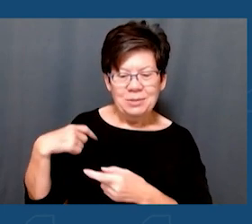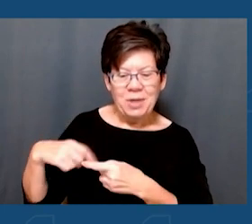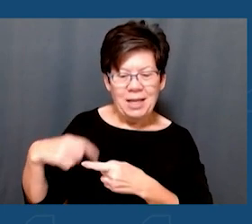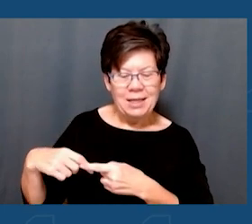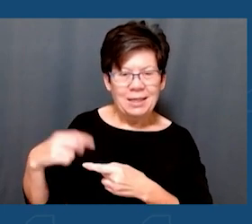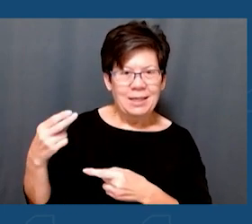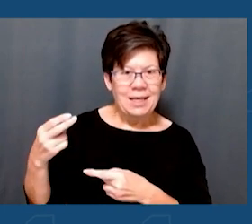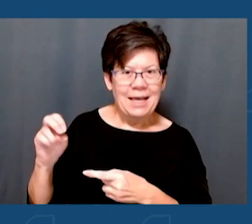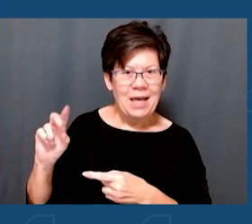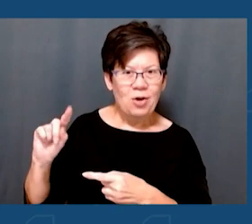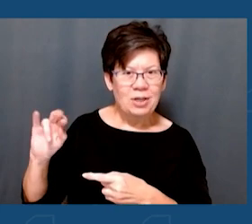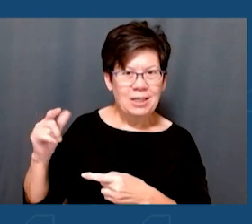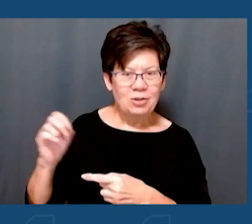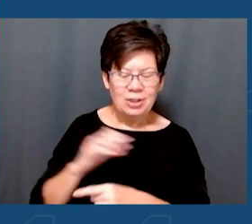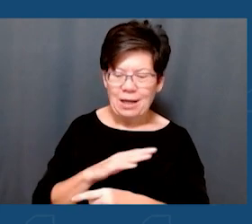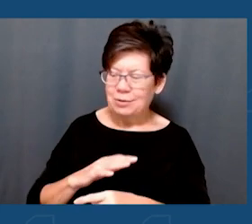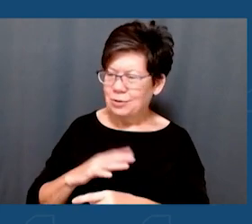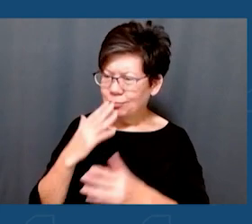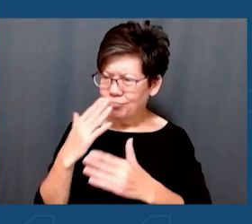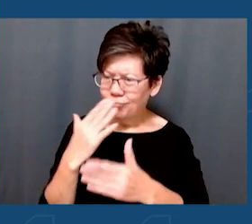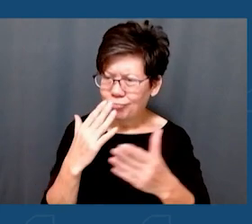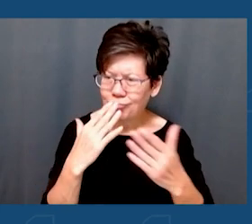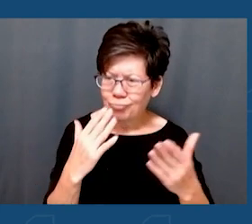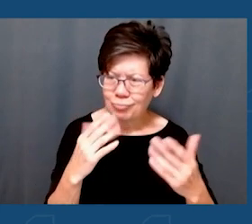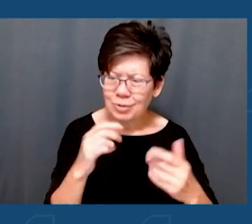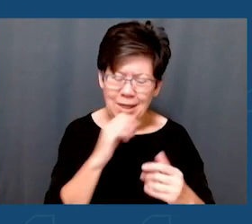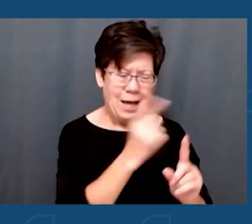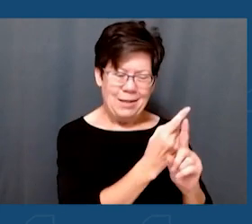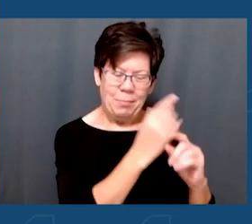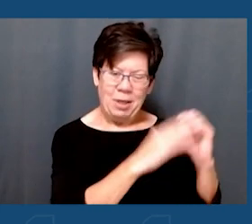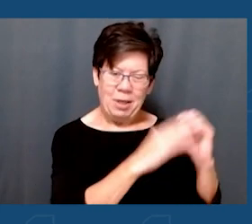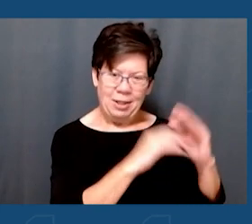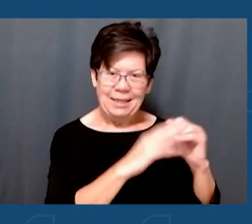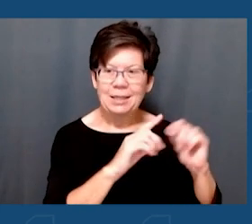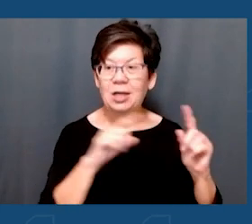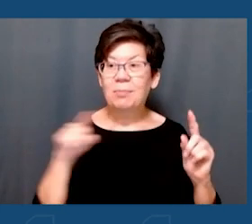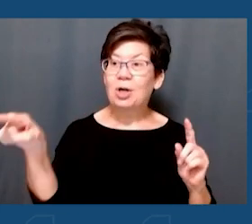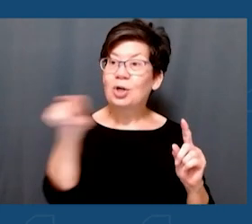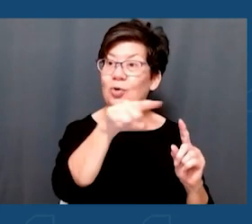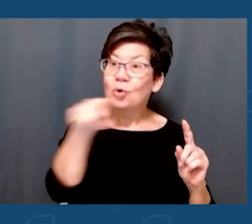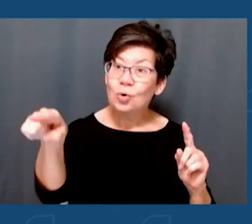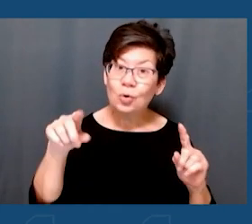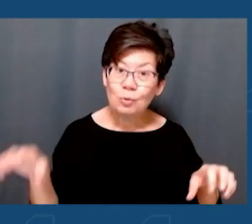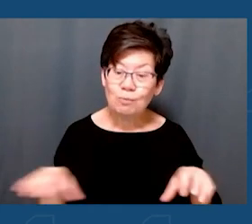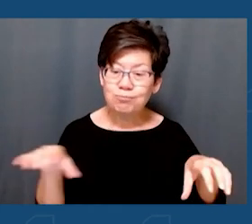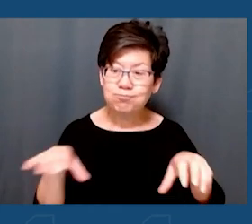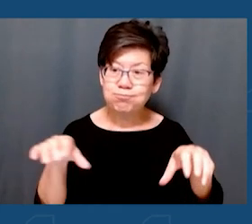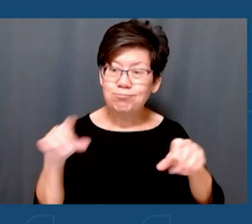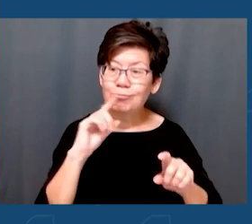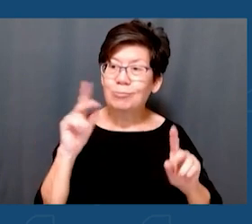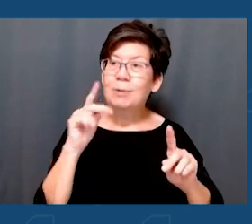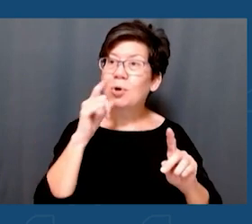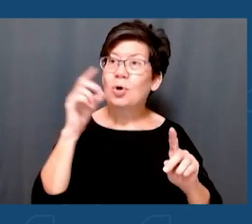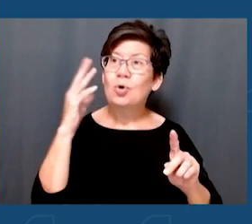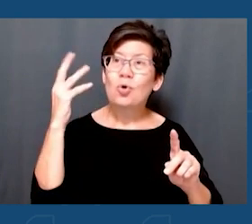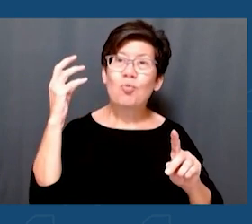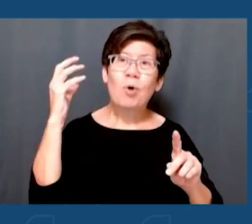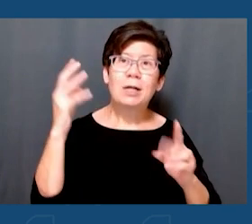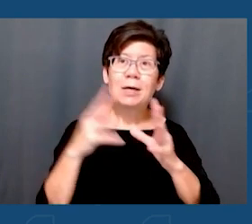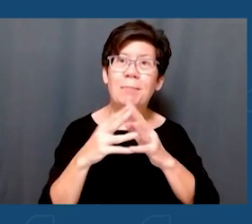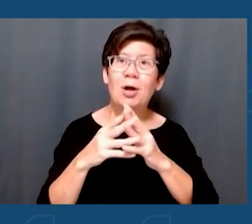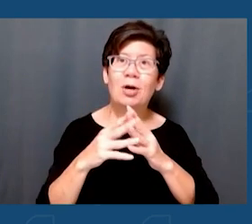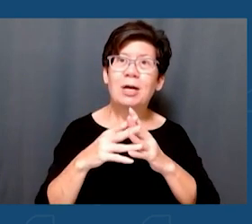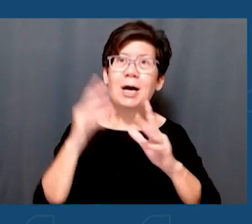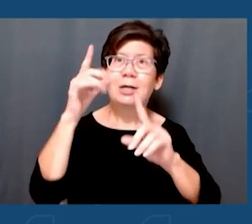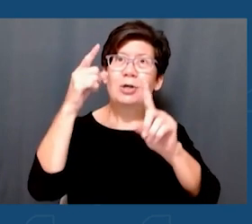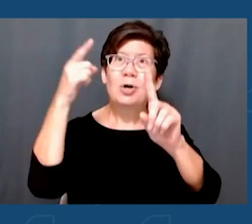what you're doing right here, right now, by making those in search of the American dream feel welcome. Right here, there's a place